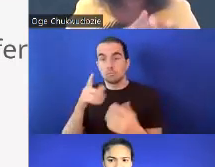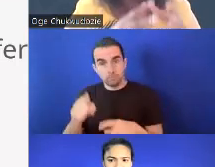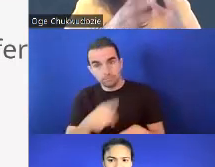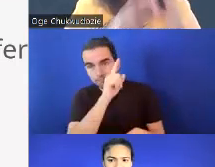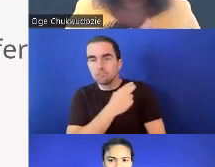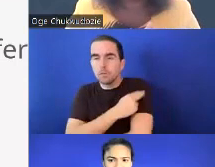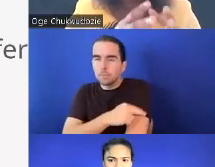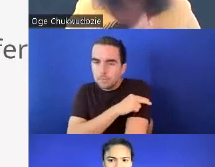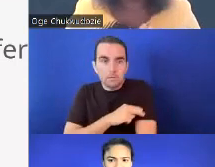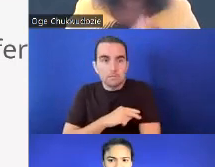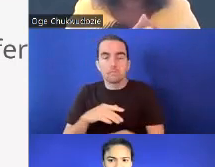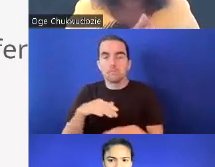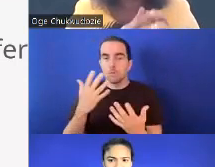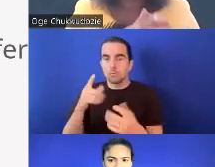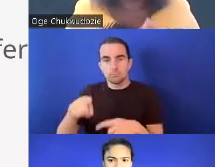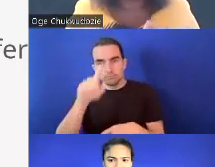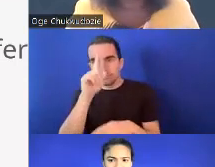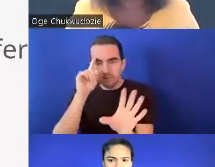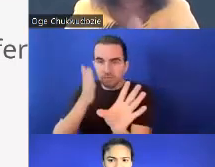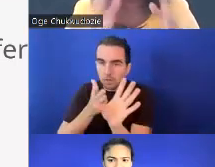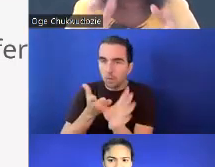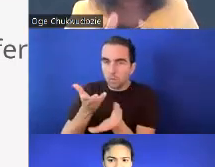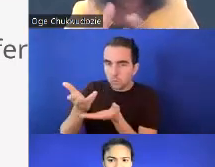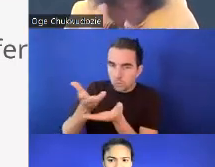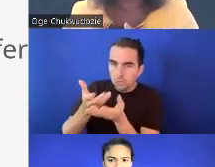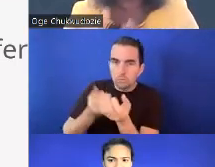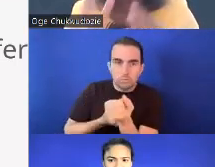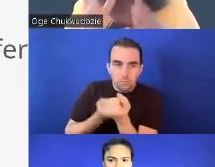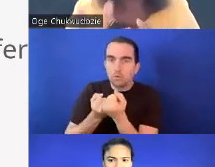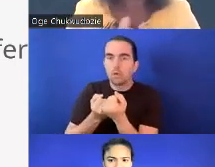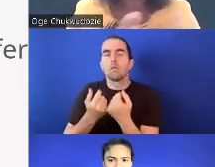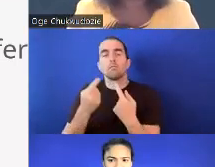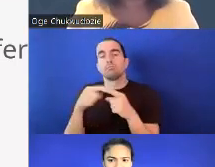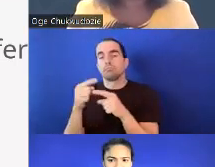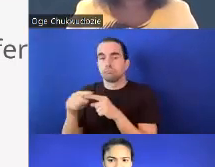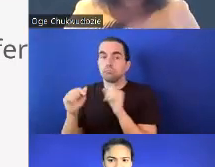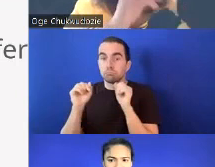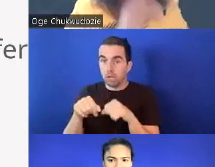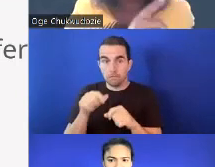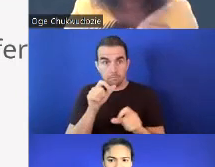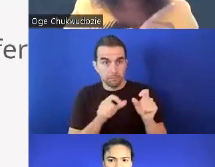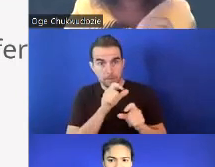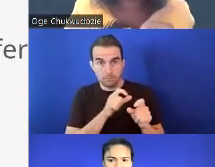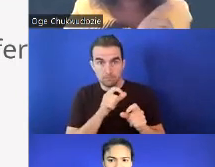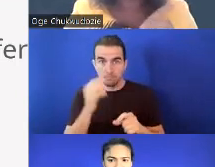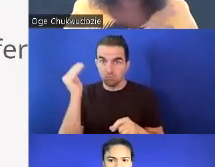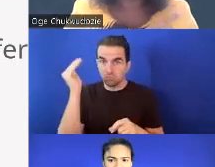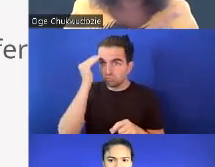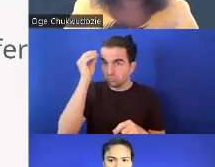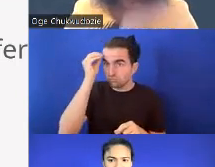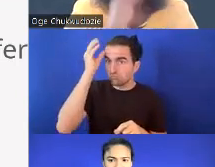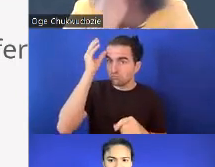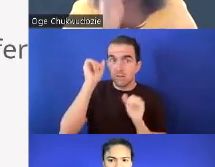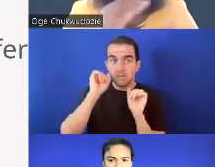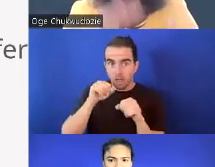are knowledgeable on this to be able to provide that. And then, of course, follow referral pathway. You must have, you know, done your service